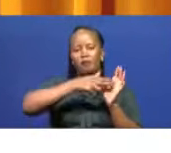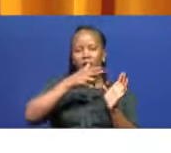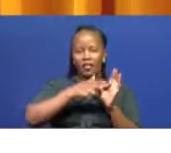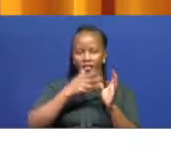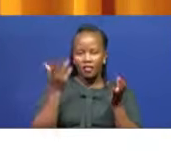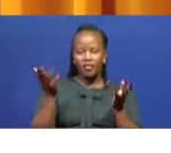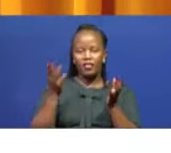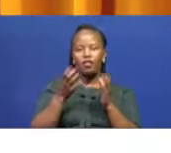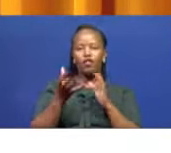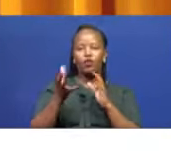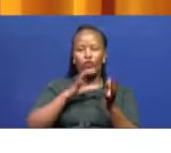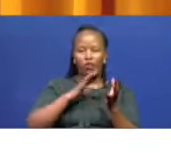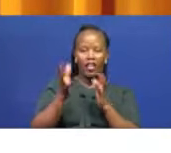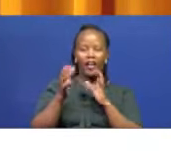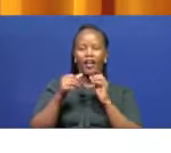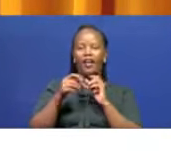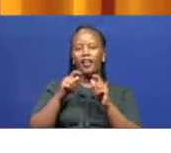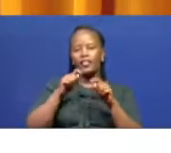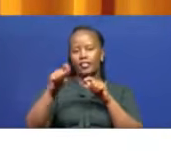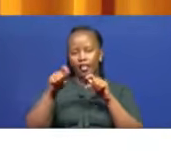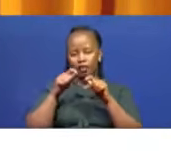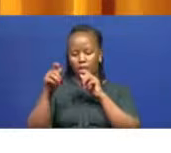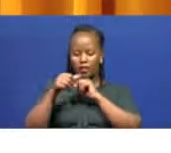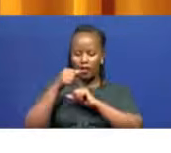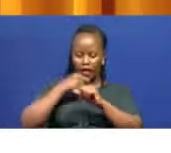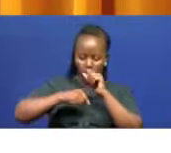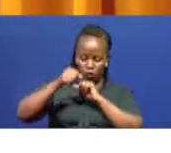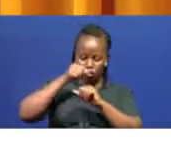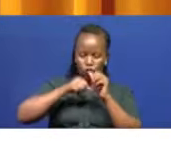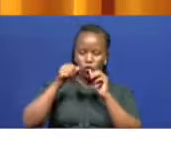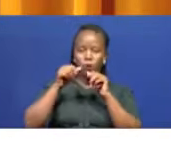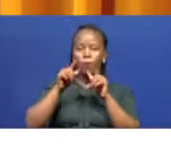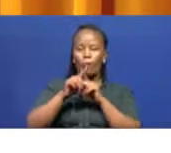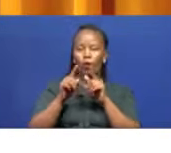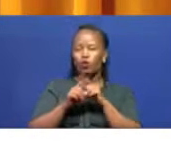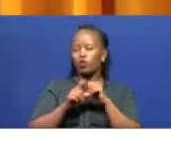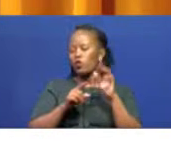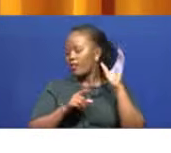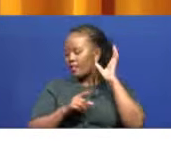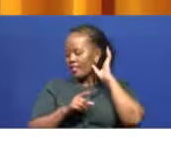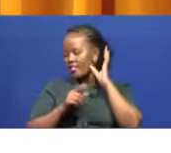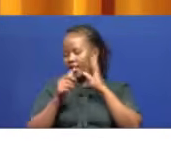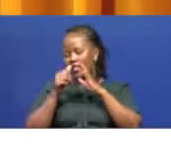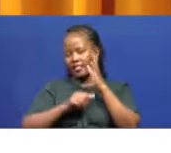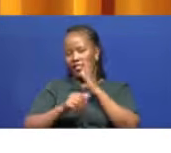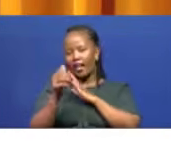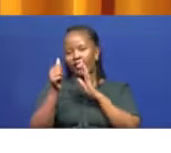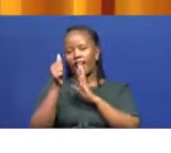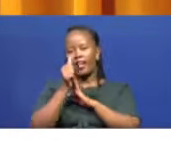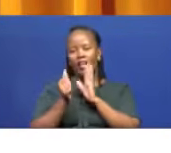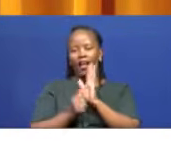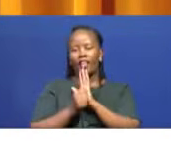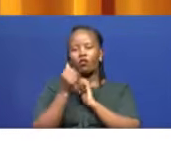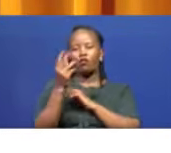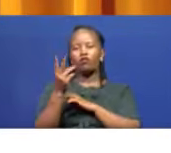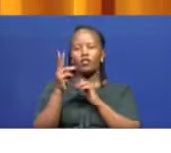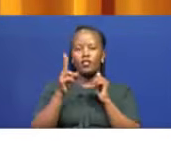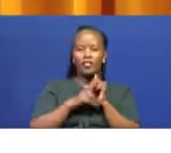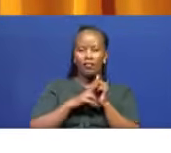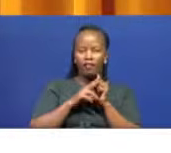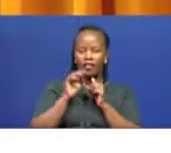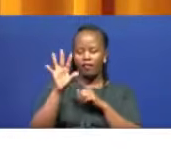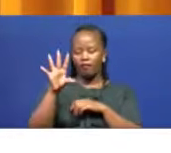fair administrative action and fair hearing under Articles 47 and 50 of the